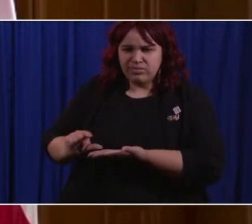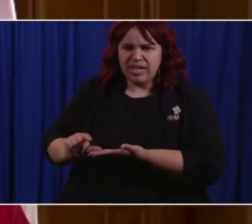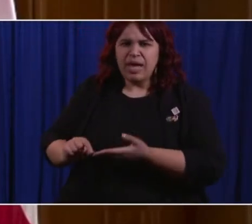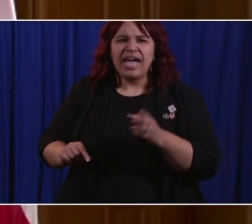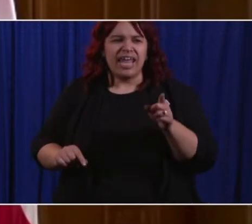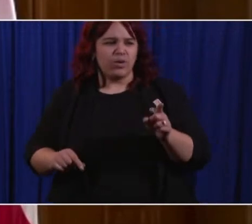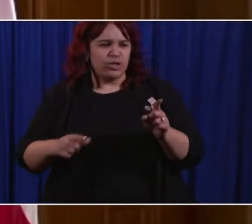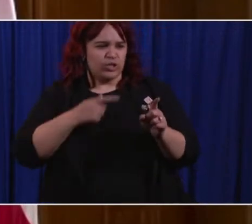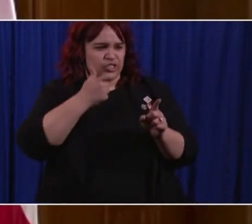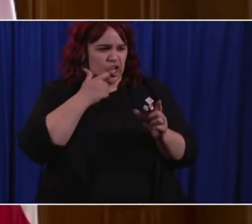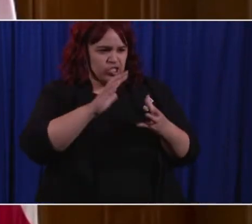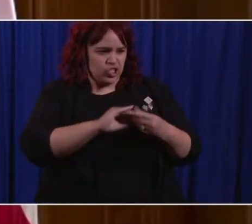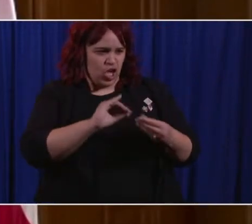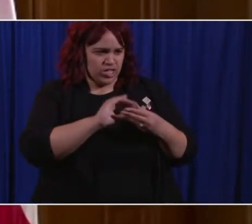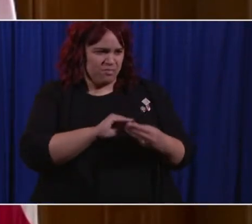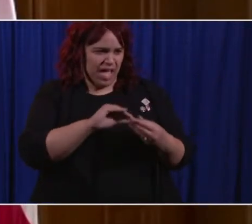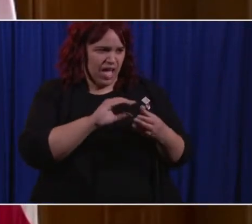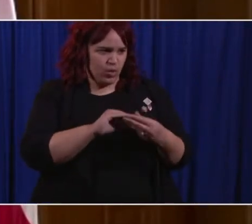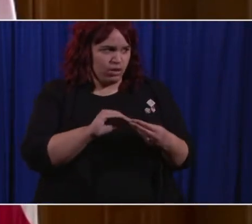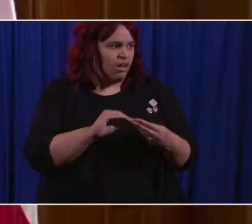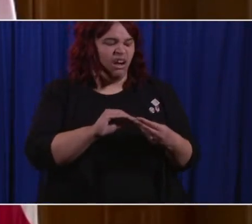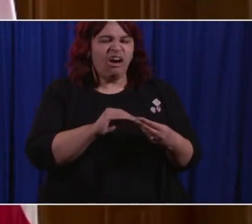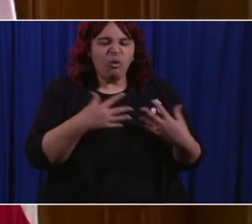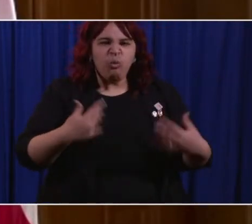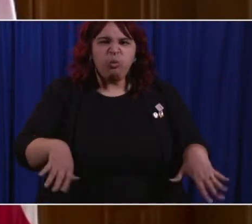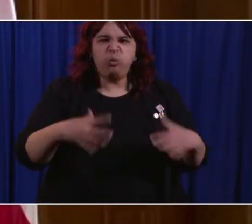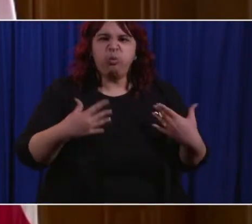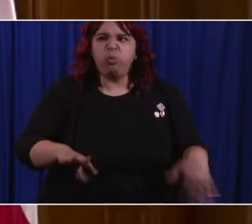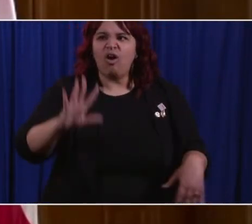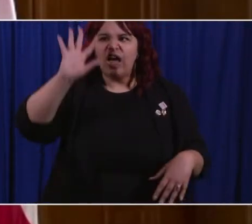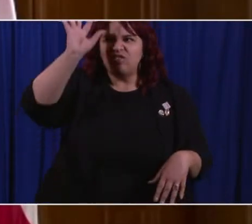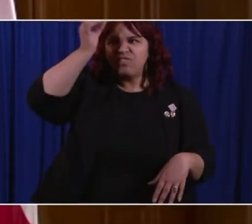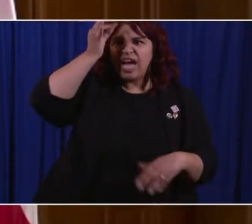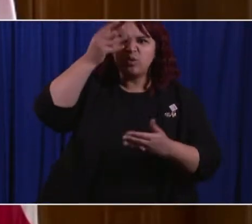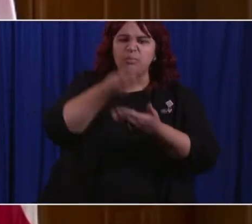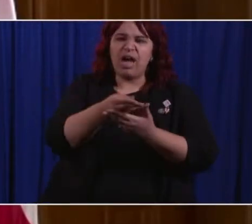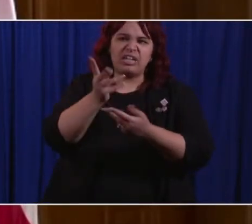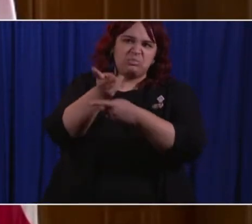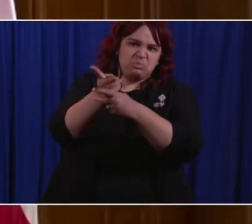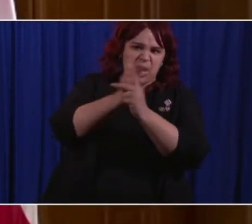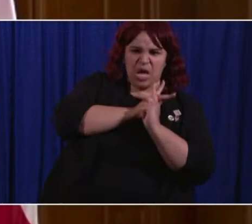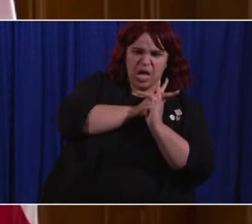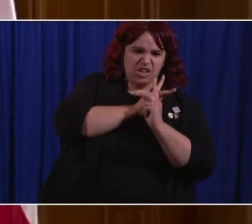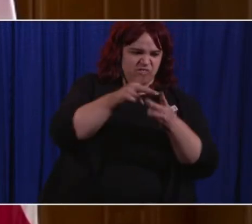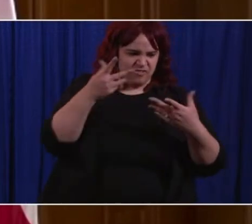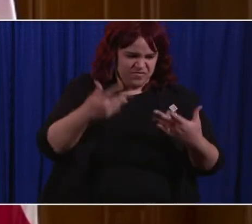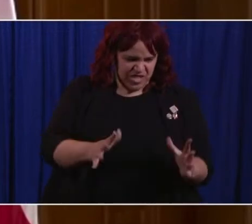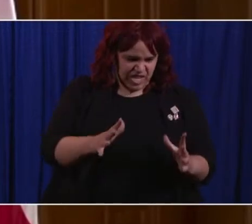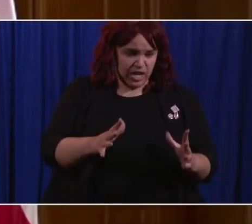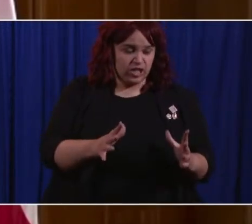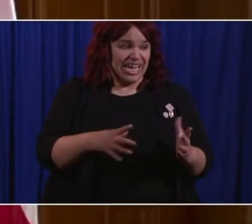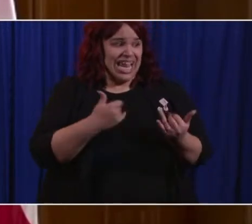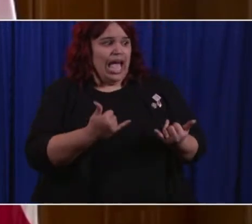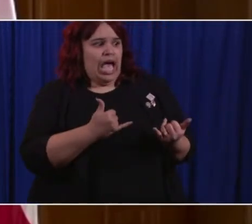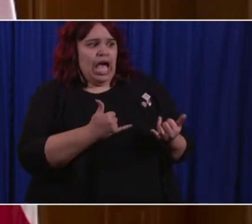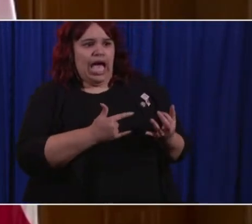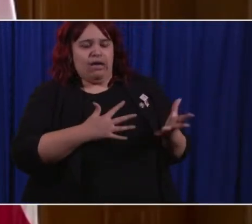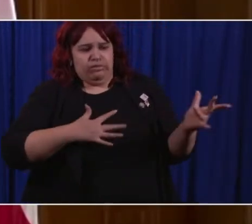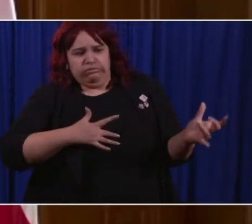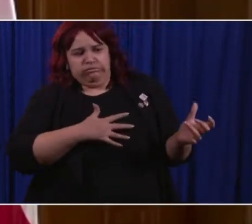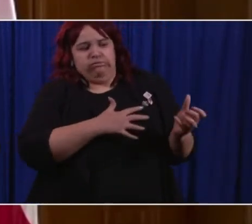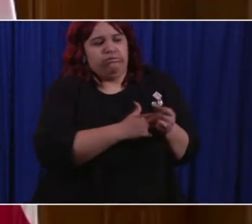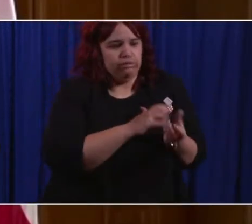unemployment. We're spending $95 million a week of state money on unemployment. Why are you still waiting